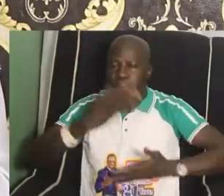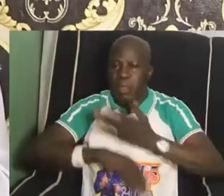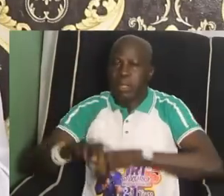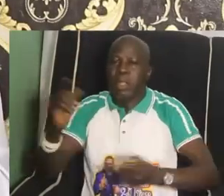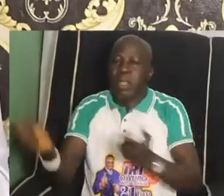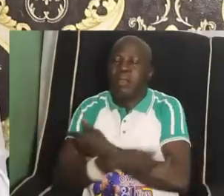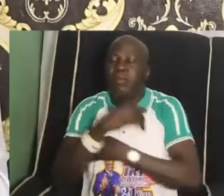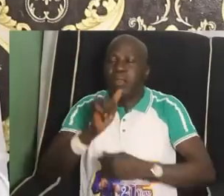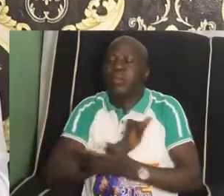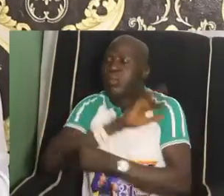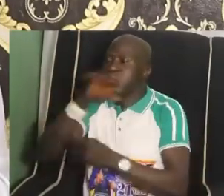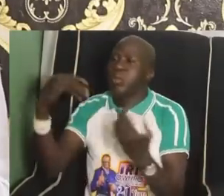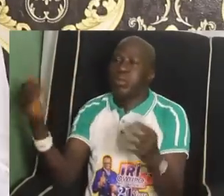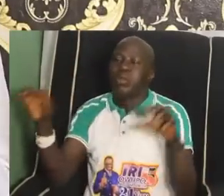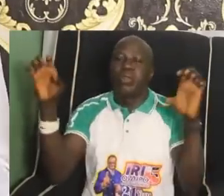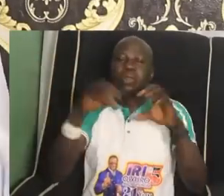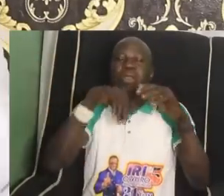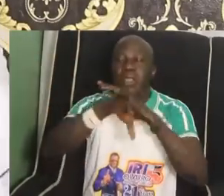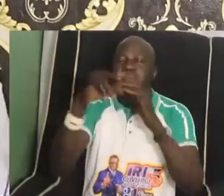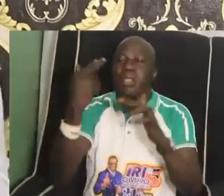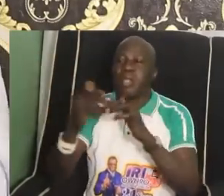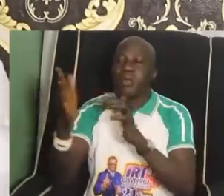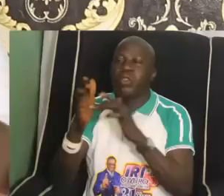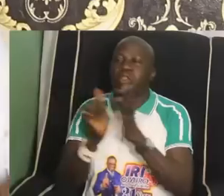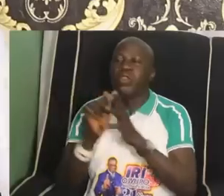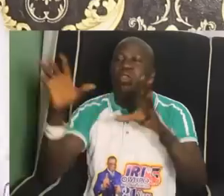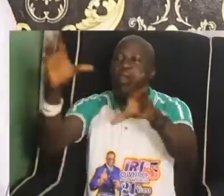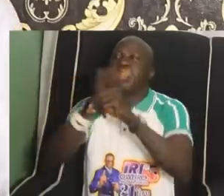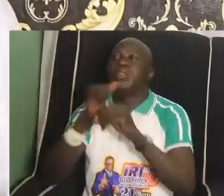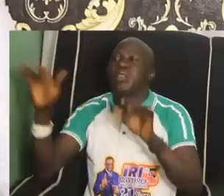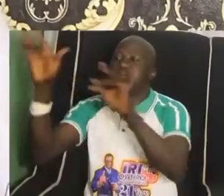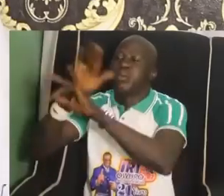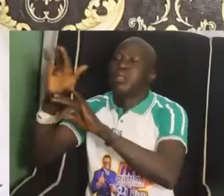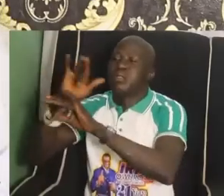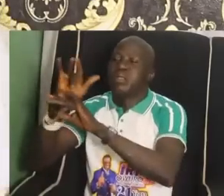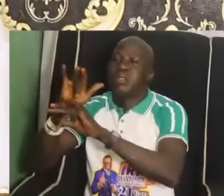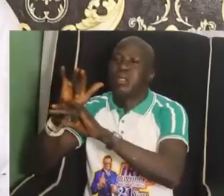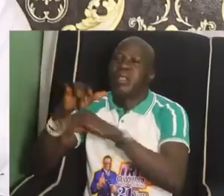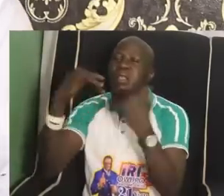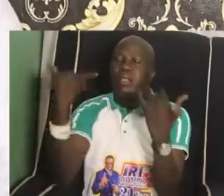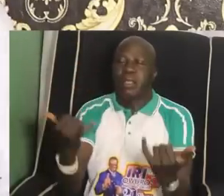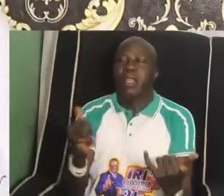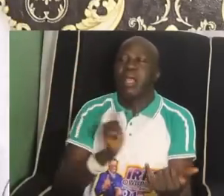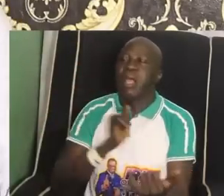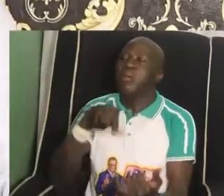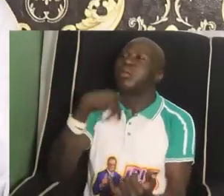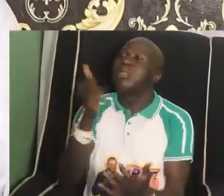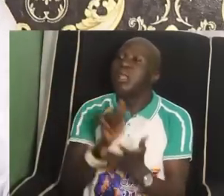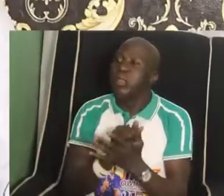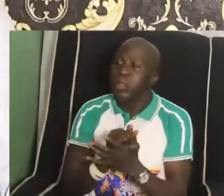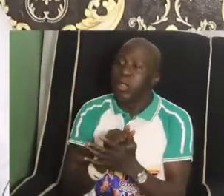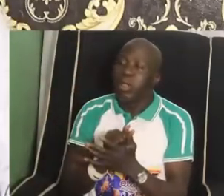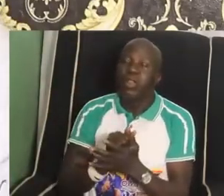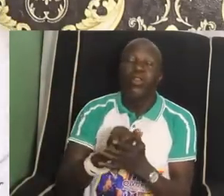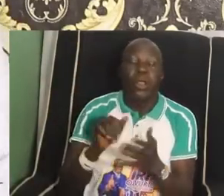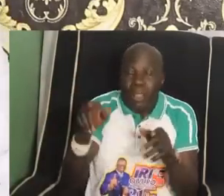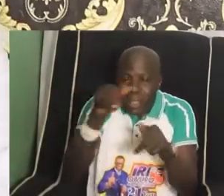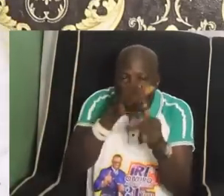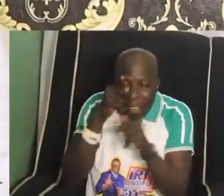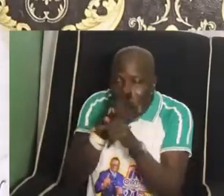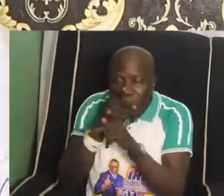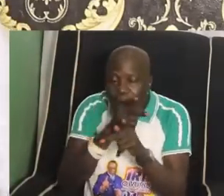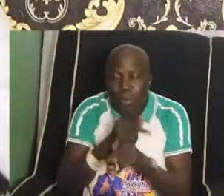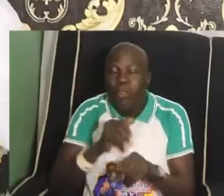And happy wedding anniversary. Lord, for this every anuba. Now, most of when you can Lord, touch you or roll you. I said,